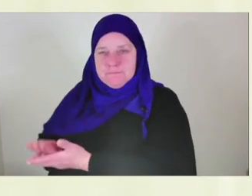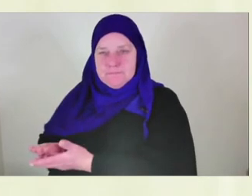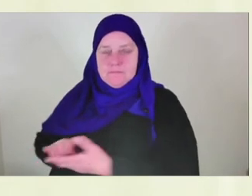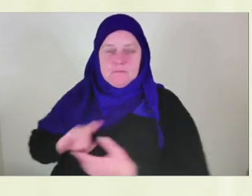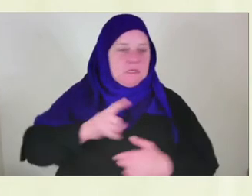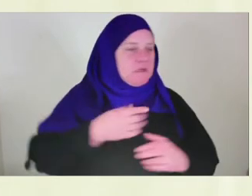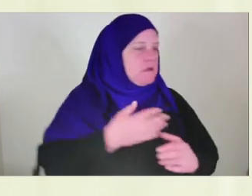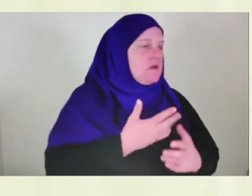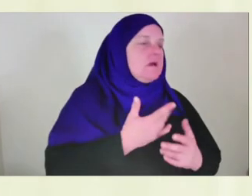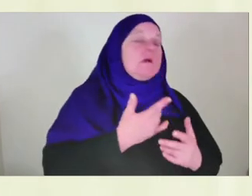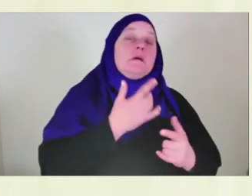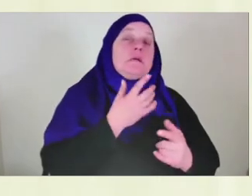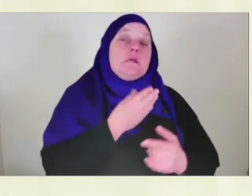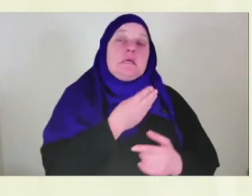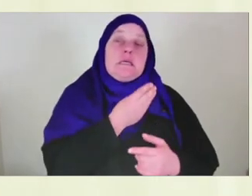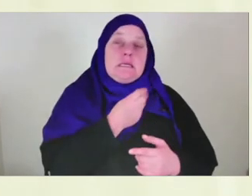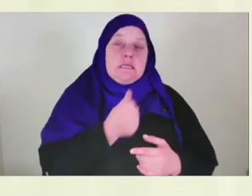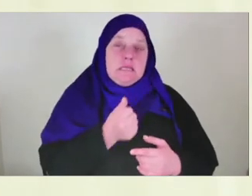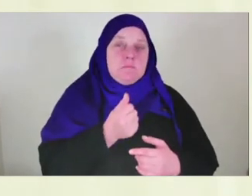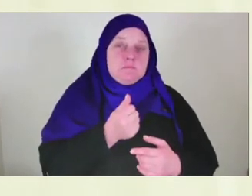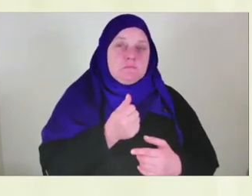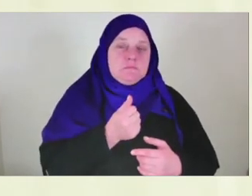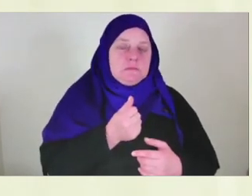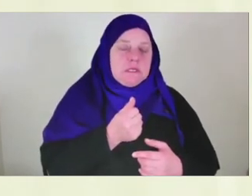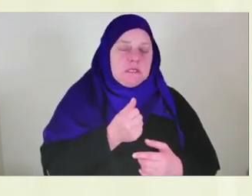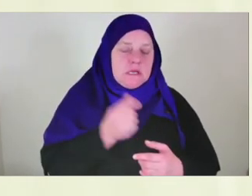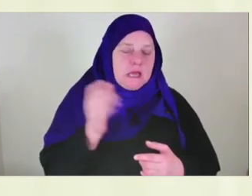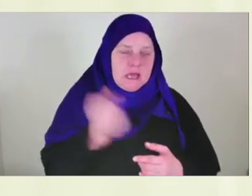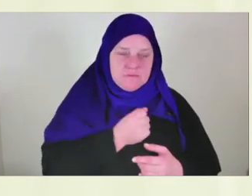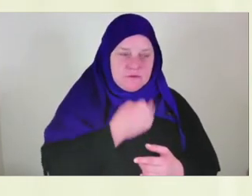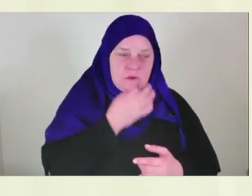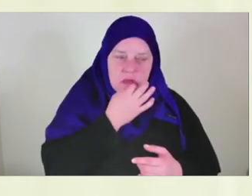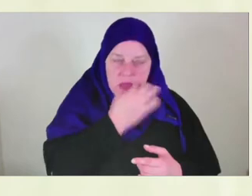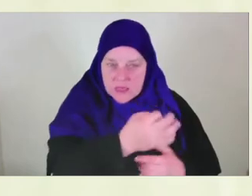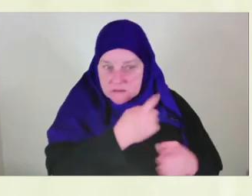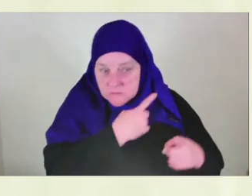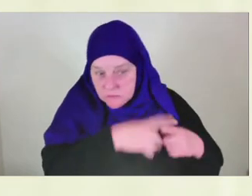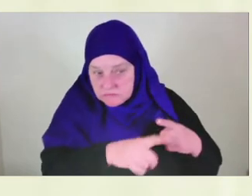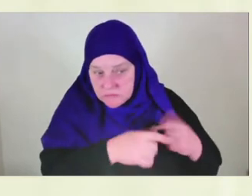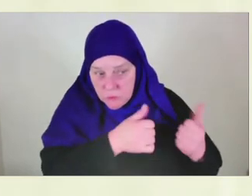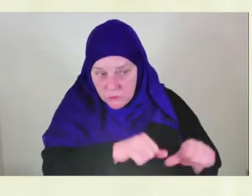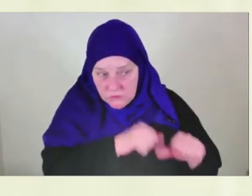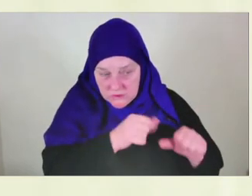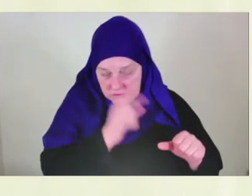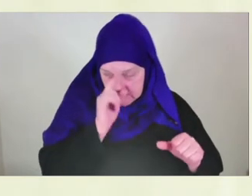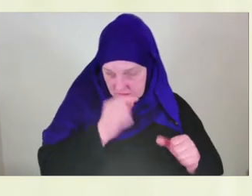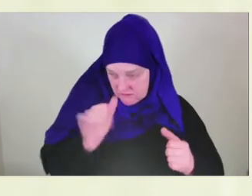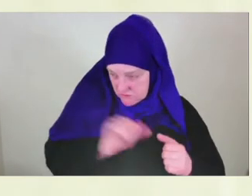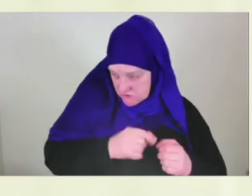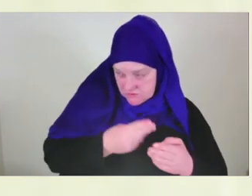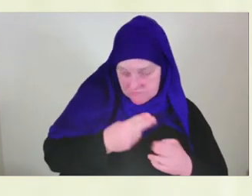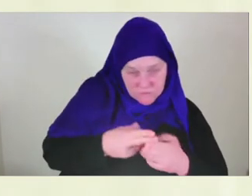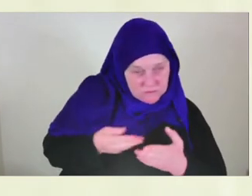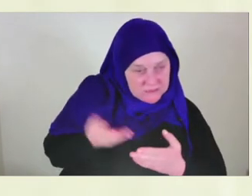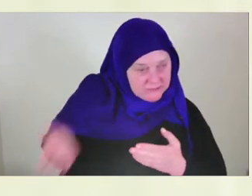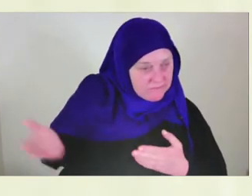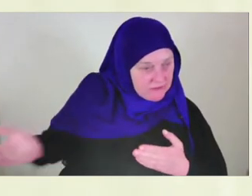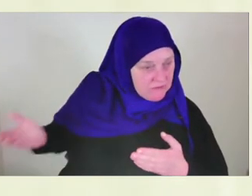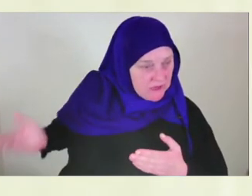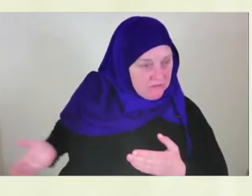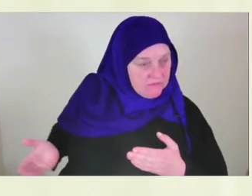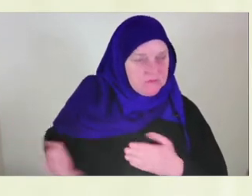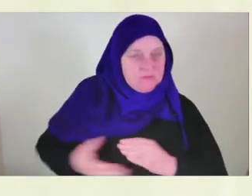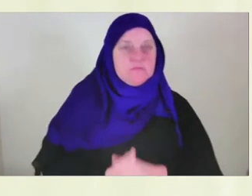over points he mentioned, if you know, because they haven't been answered. He said the taxation office doesn't give